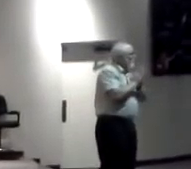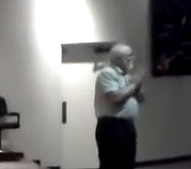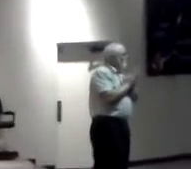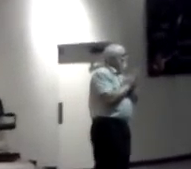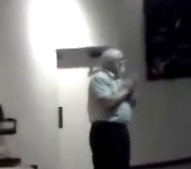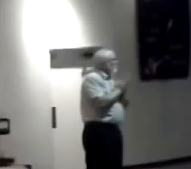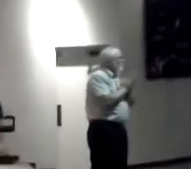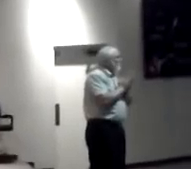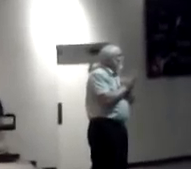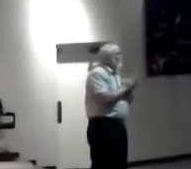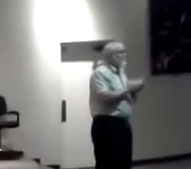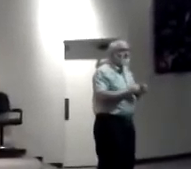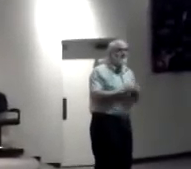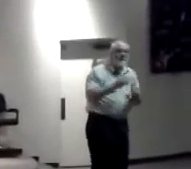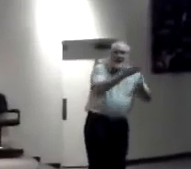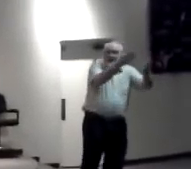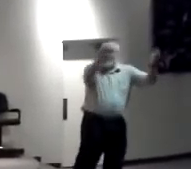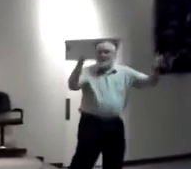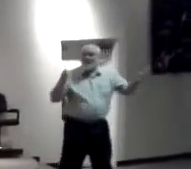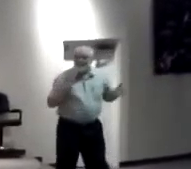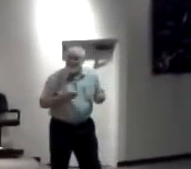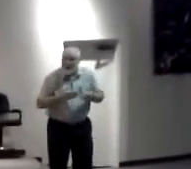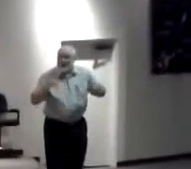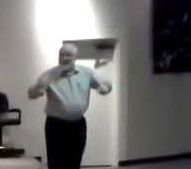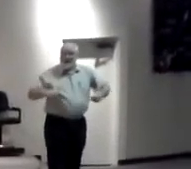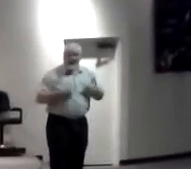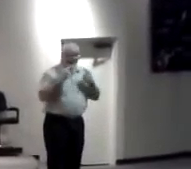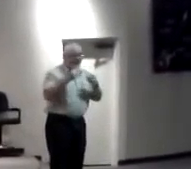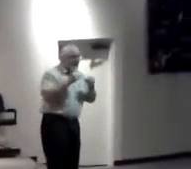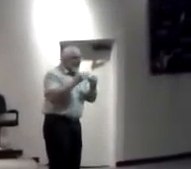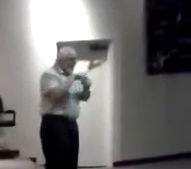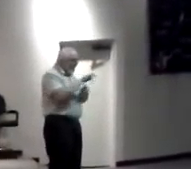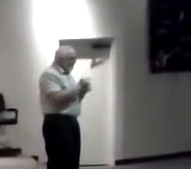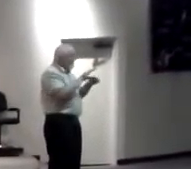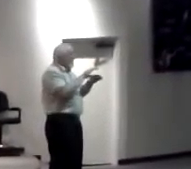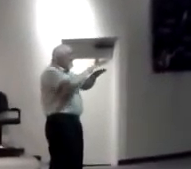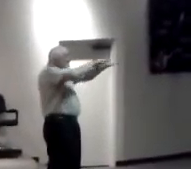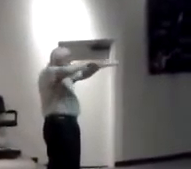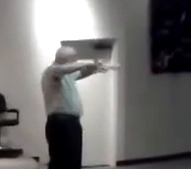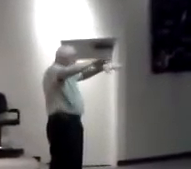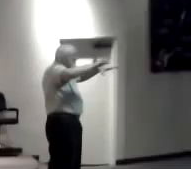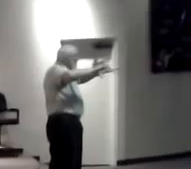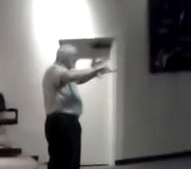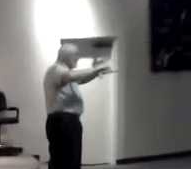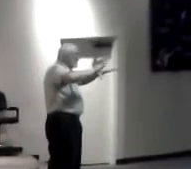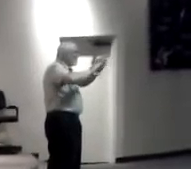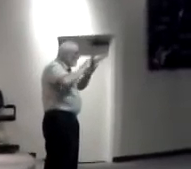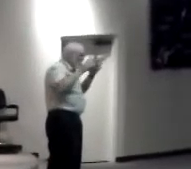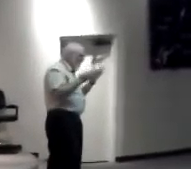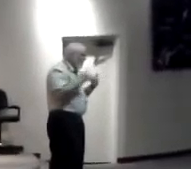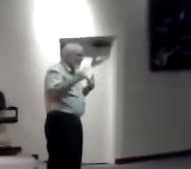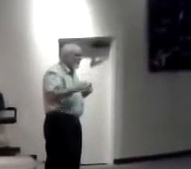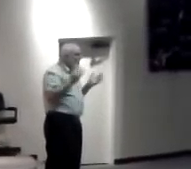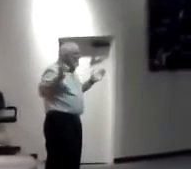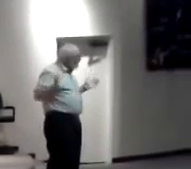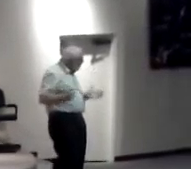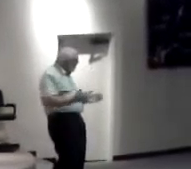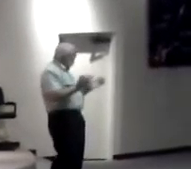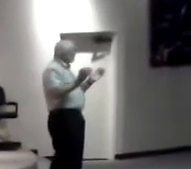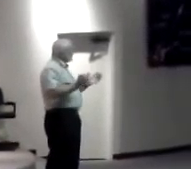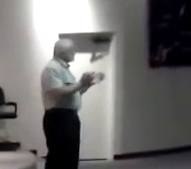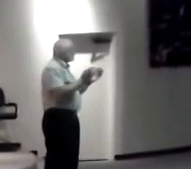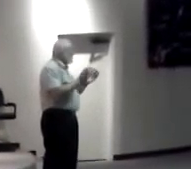the body life here at Palo Verde, in the body life that you have in your home, I want to encourage you. I know that you think preachers are supposed to do